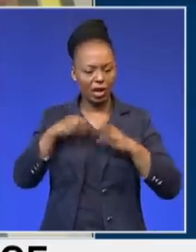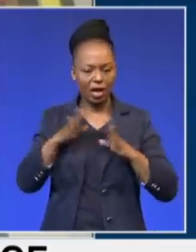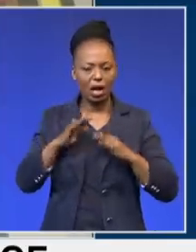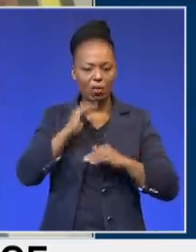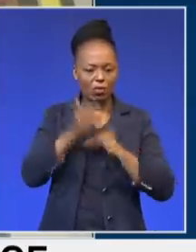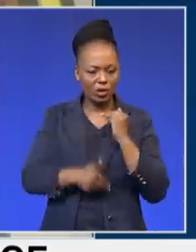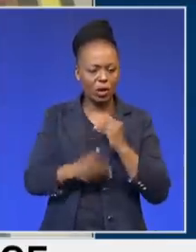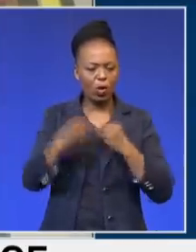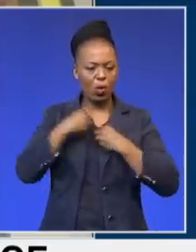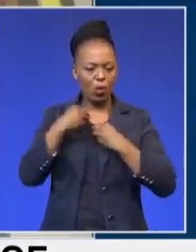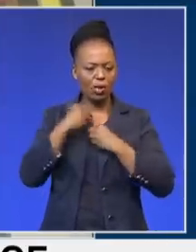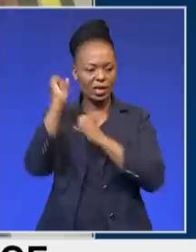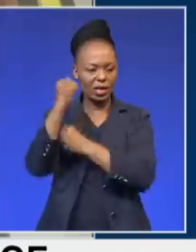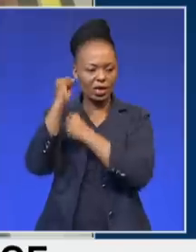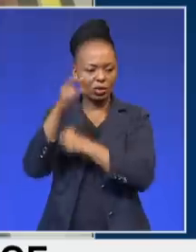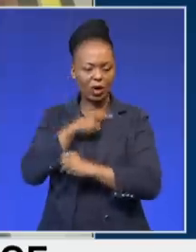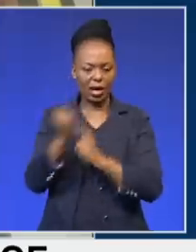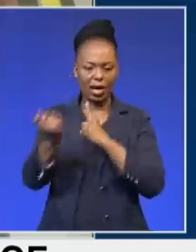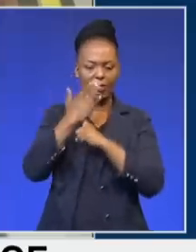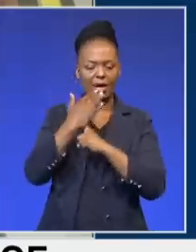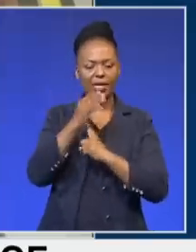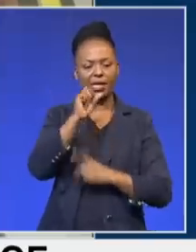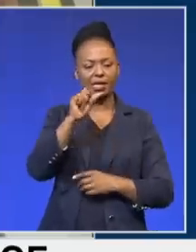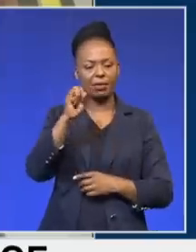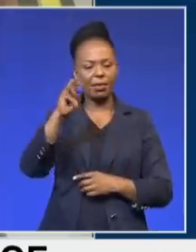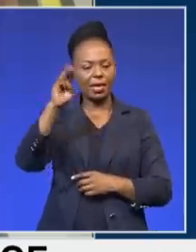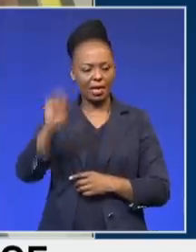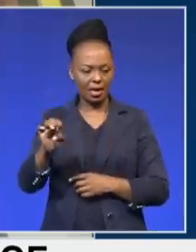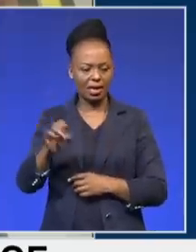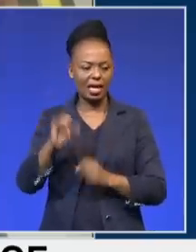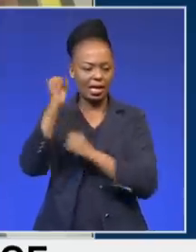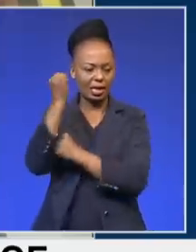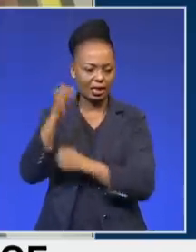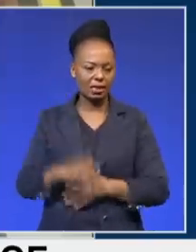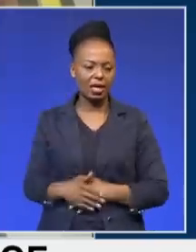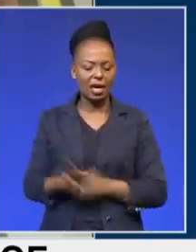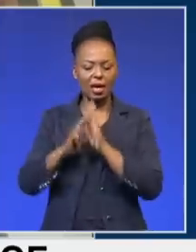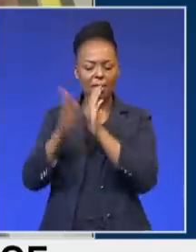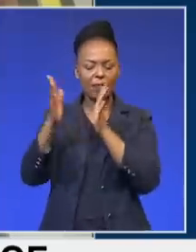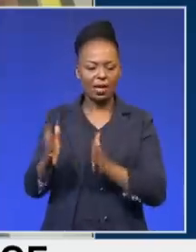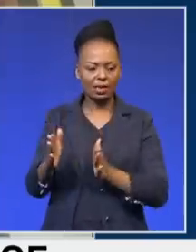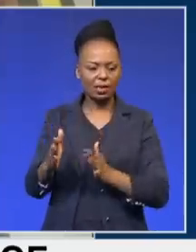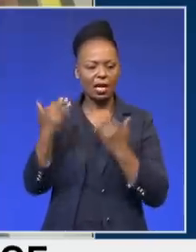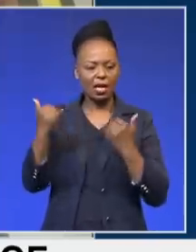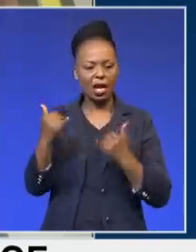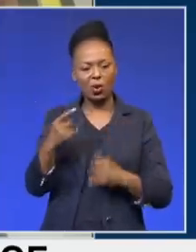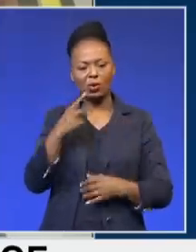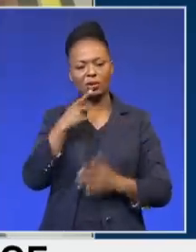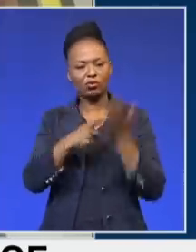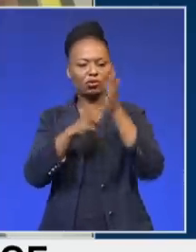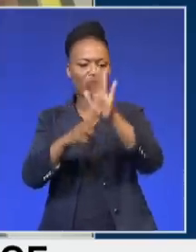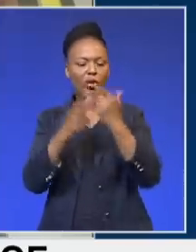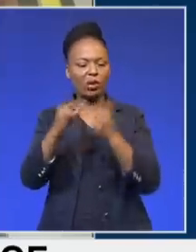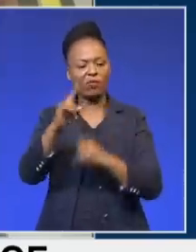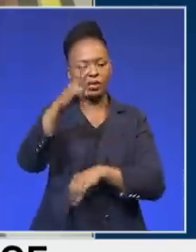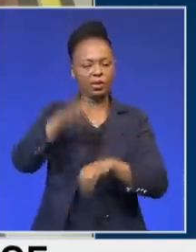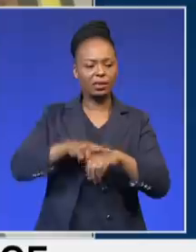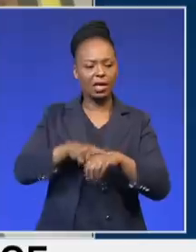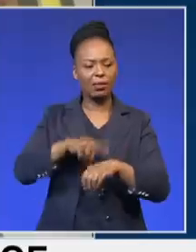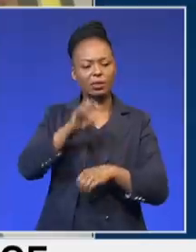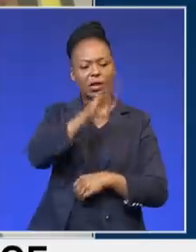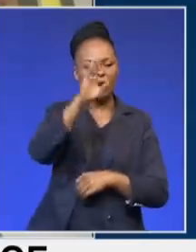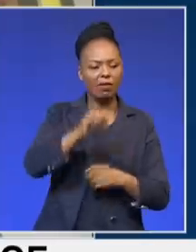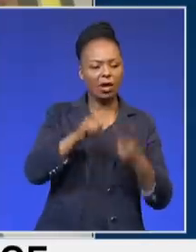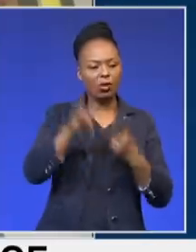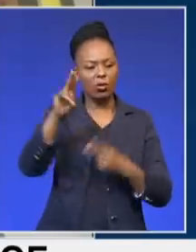industry, because it also affects SMEs in the sector. So the ambassador must not create an impression that it's the first time that South Africa and the U.S.